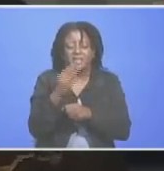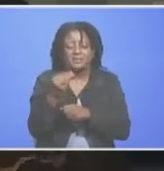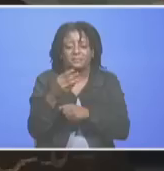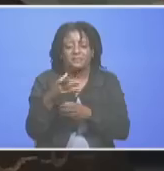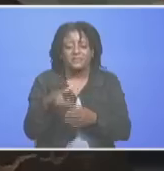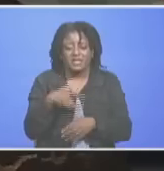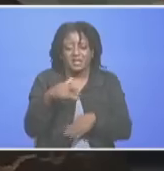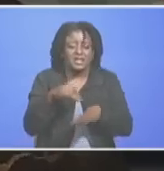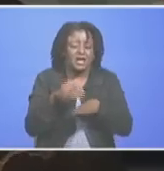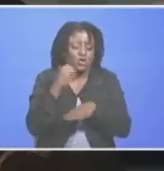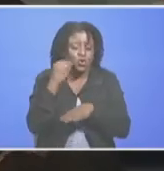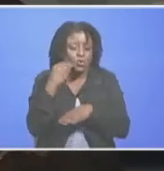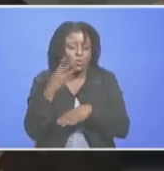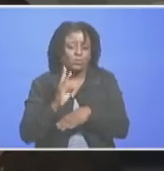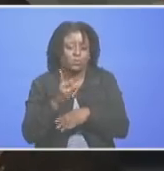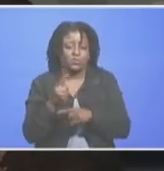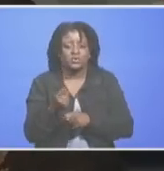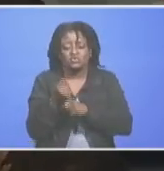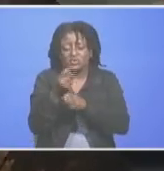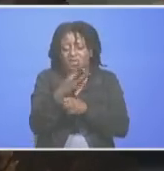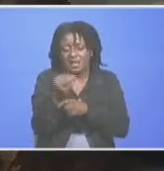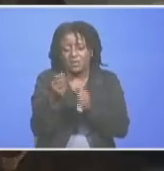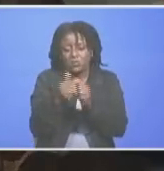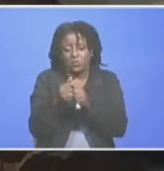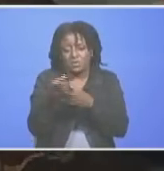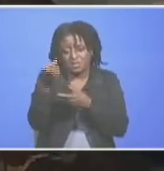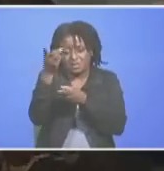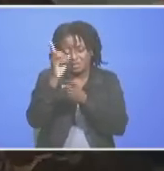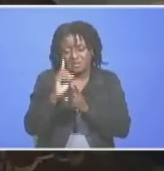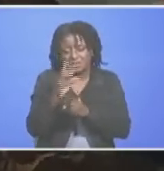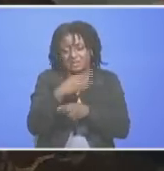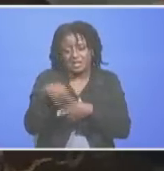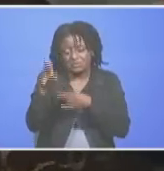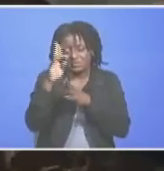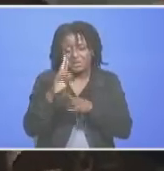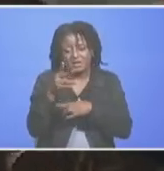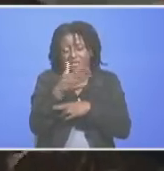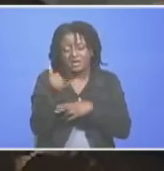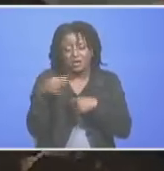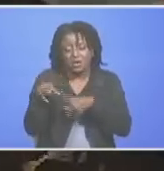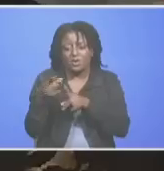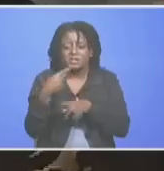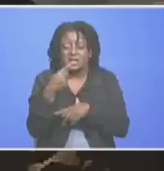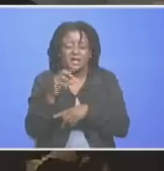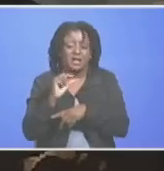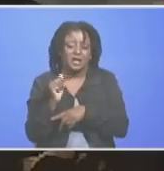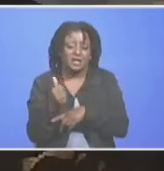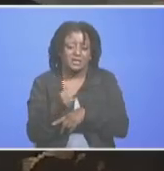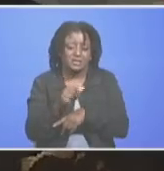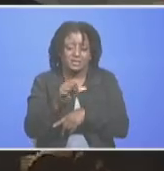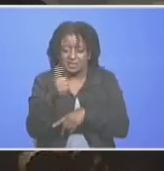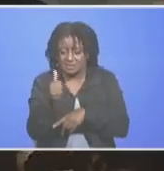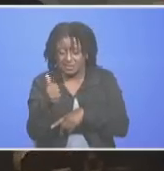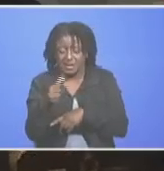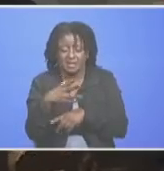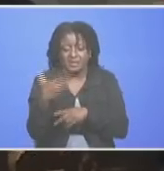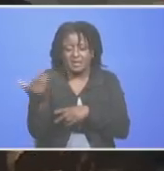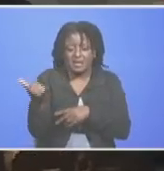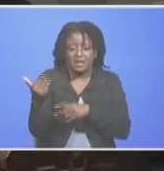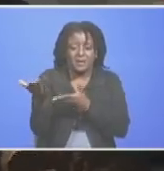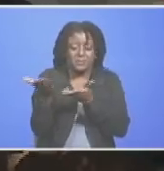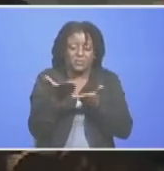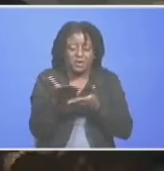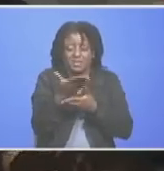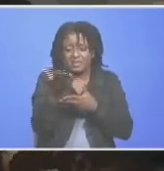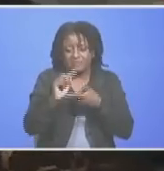with dignity and with respect. They will go and tell others, and they will bring their friends back to the Bahamas. It's all